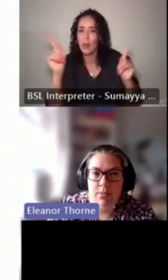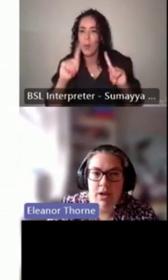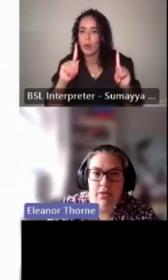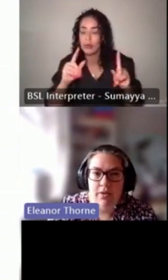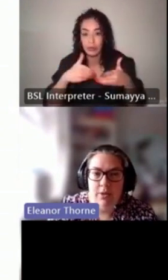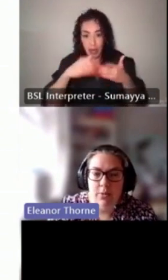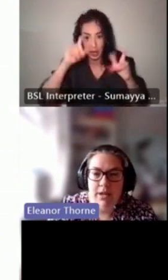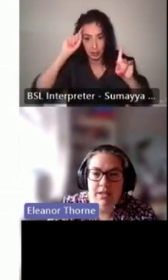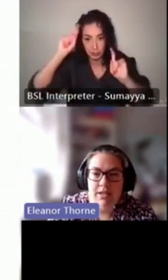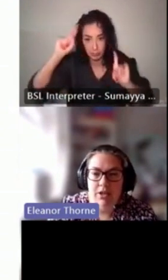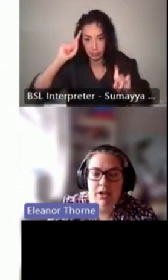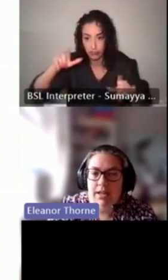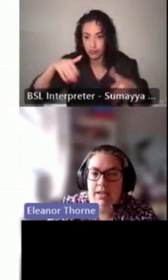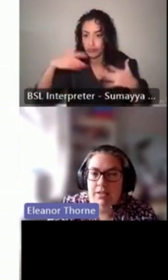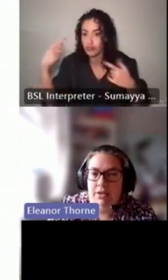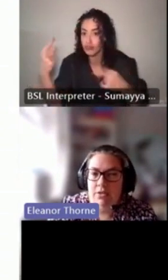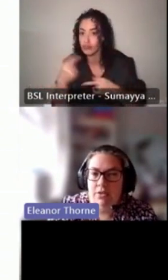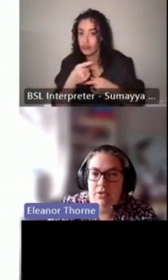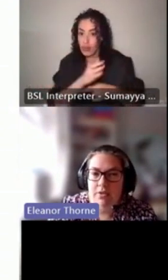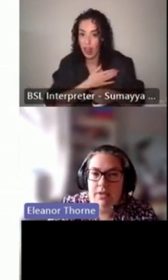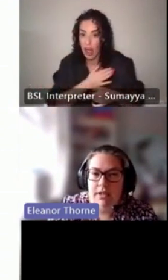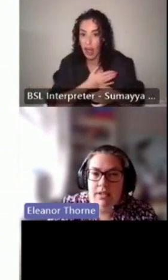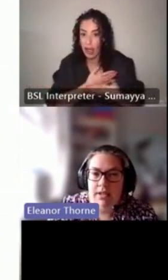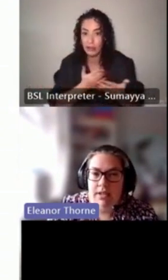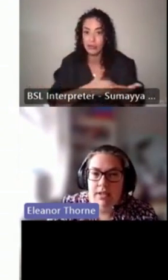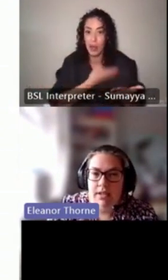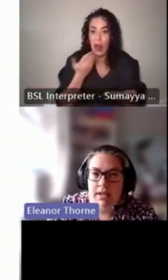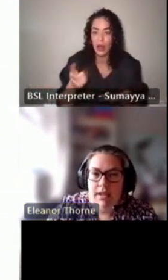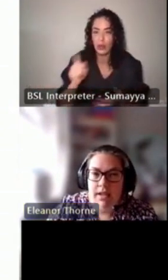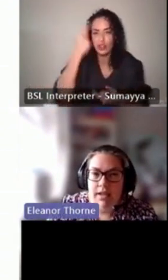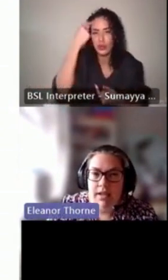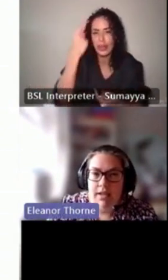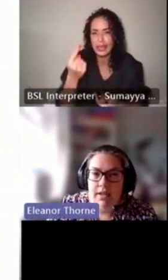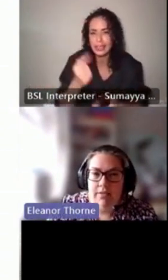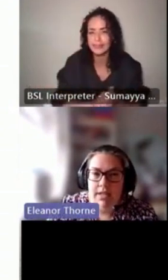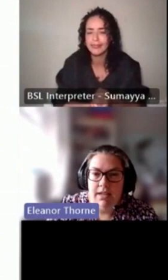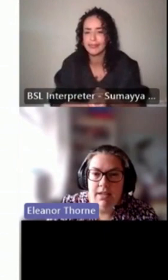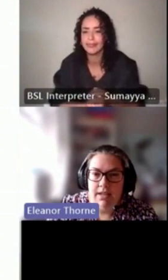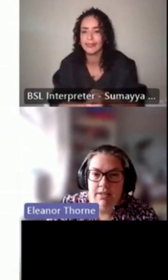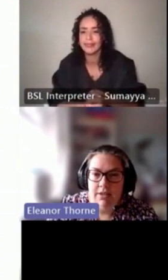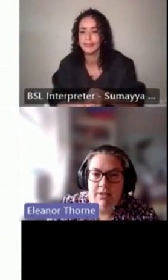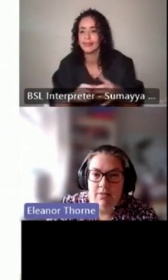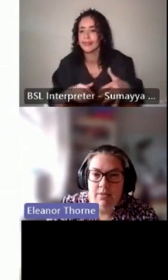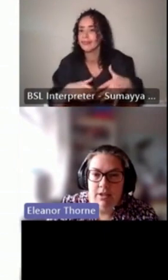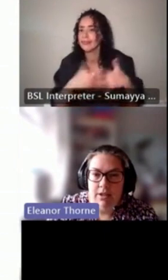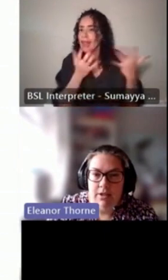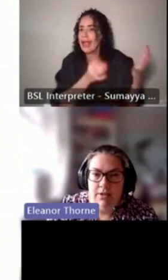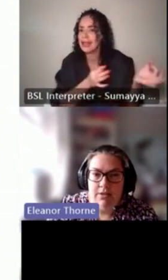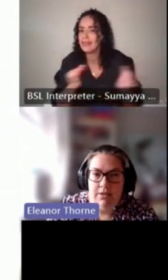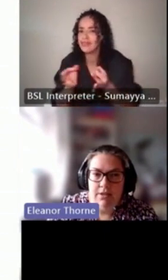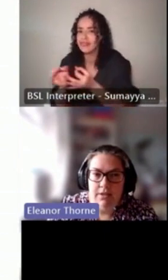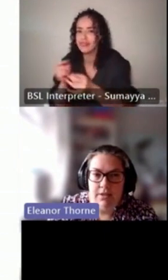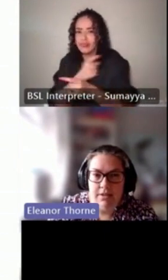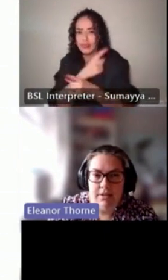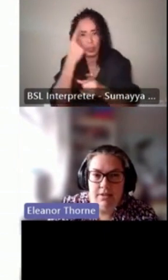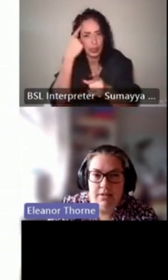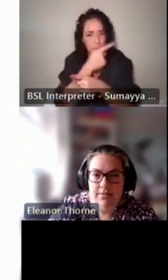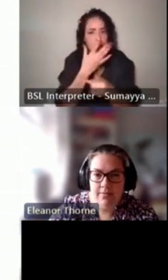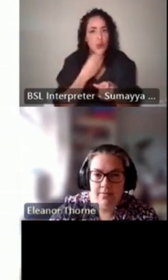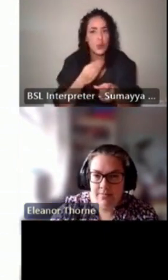any thoughts about that role play? Did you like it? Did you not? Any of the techniques that you think we